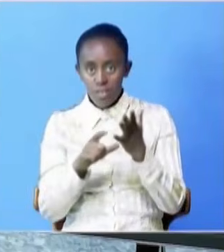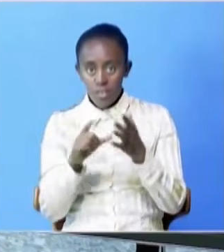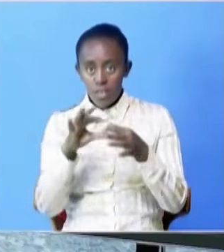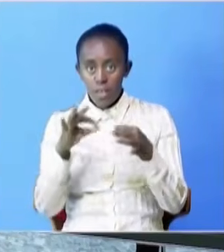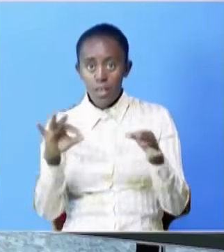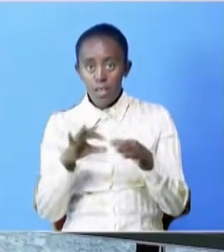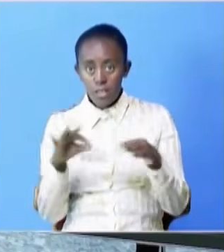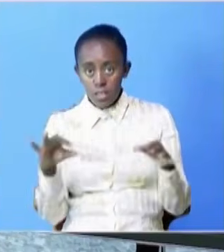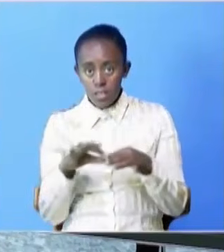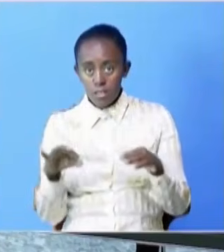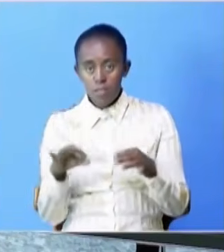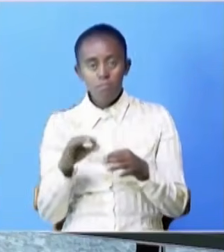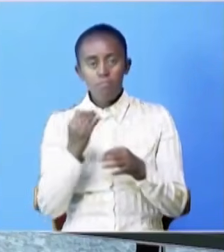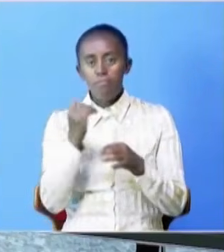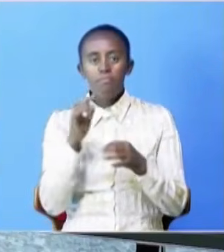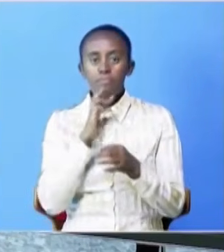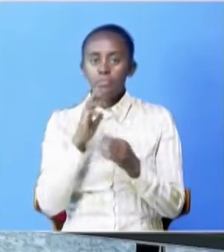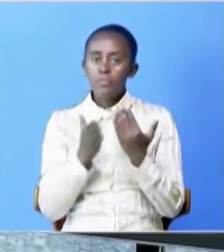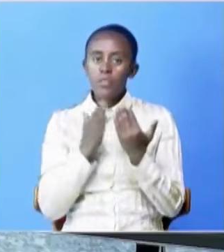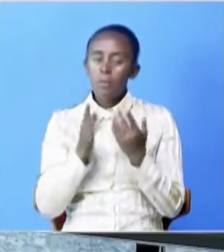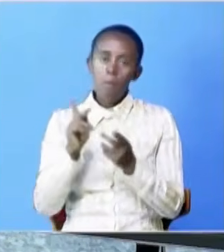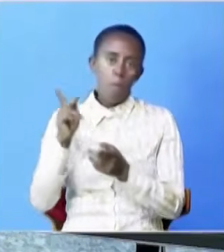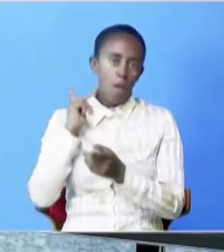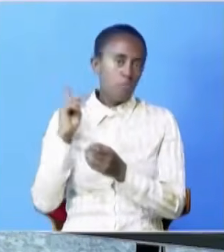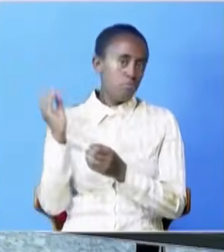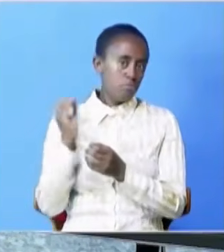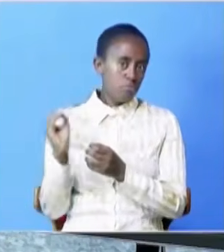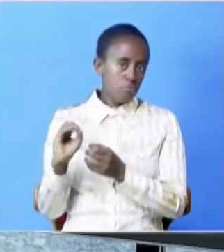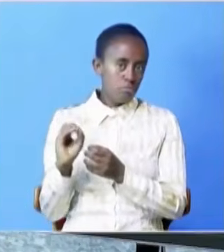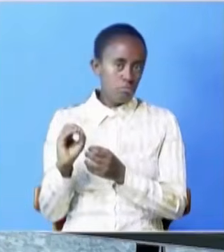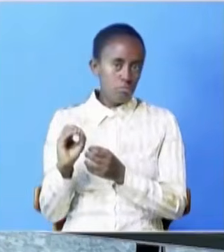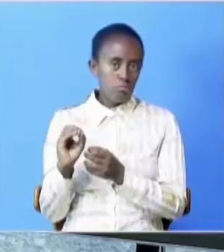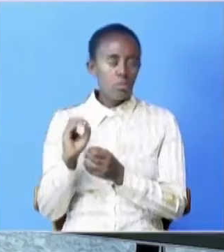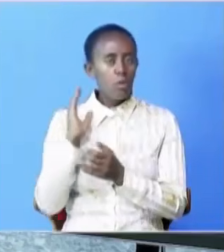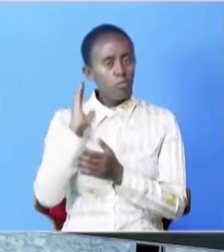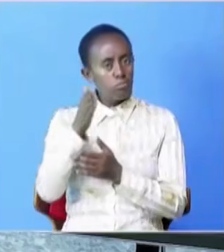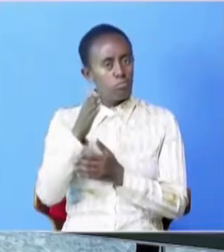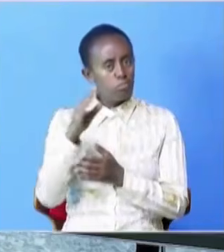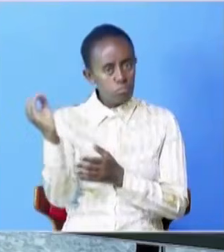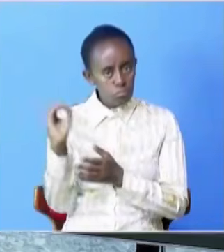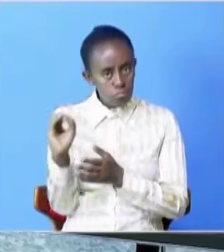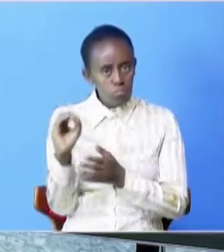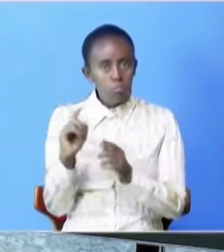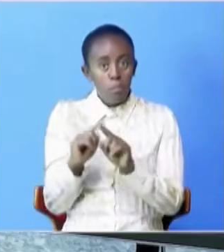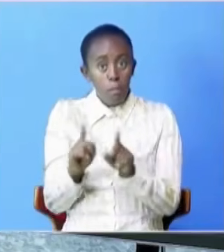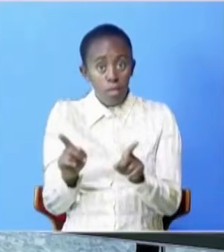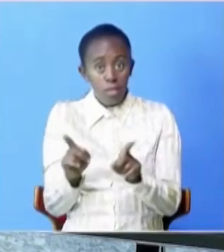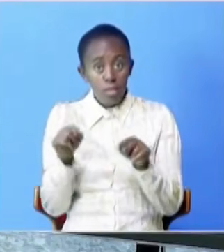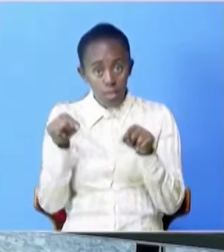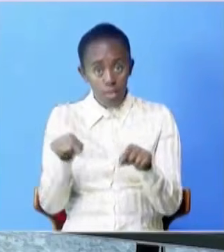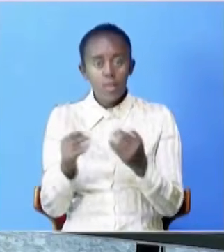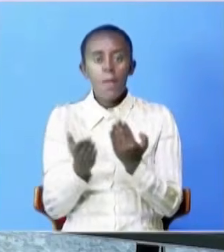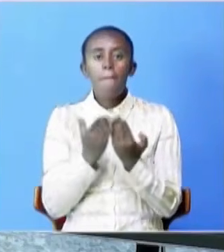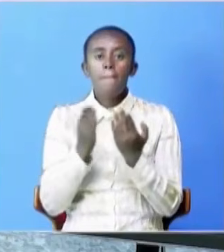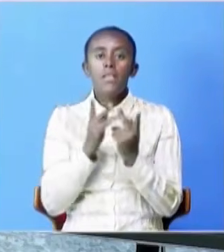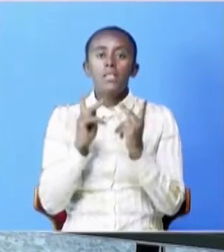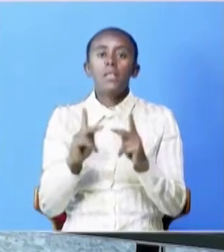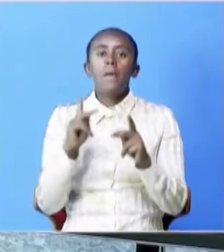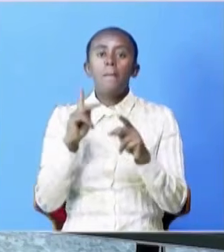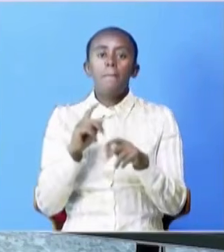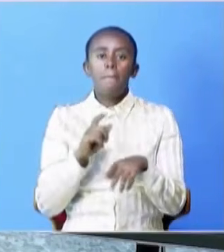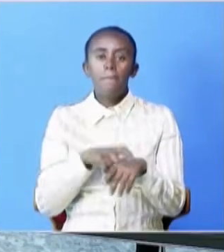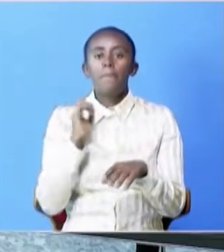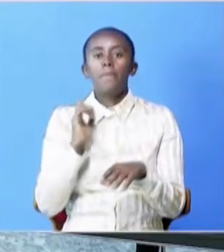what? They are not in the simple past form or the future form, but they are in their present